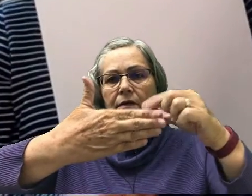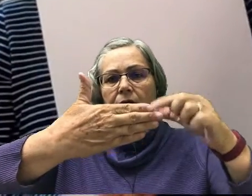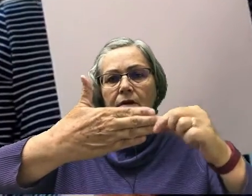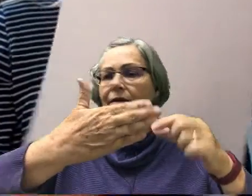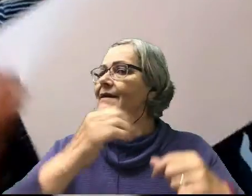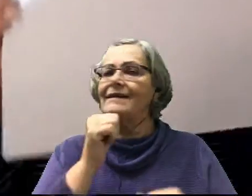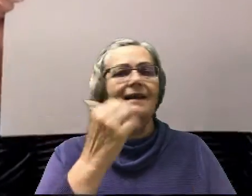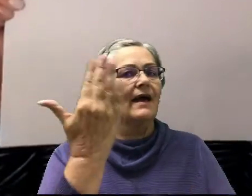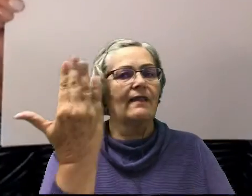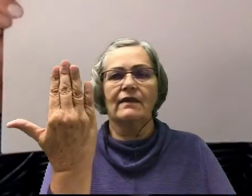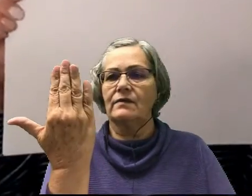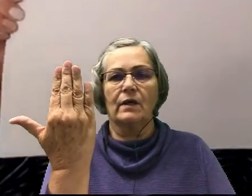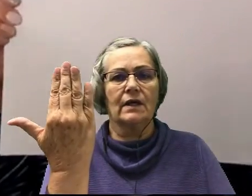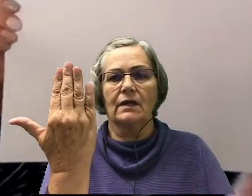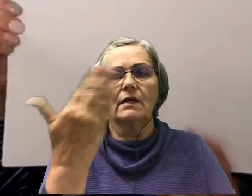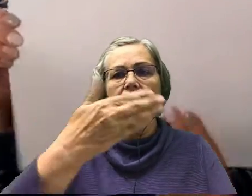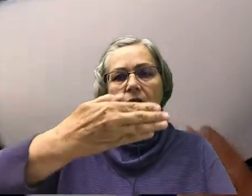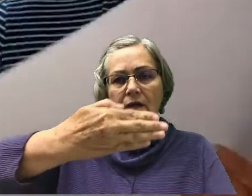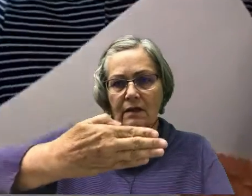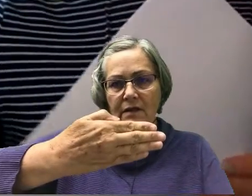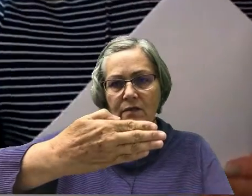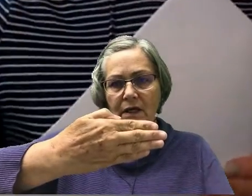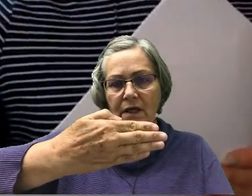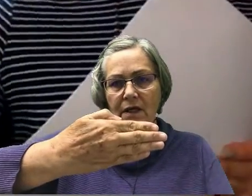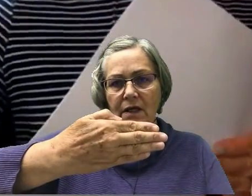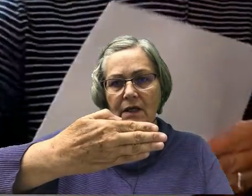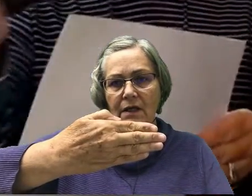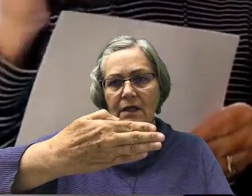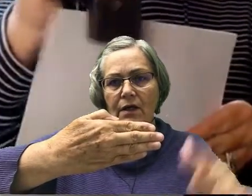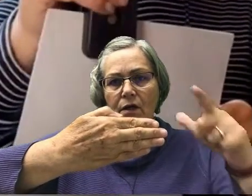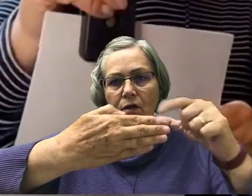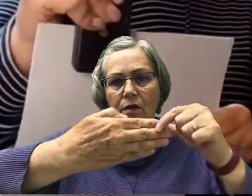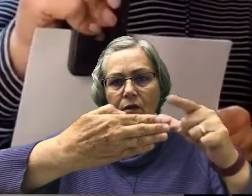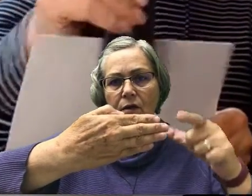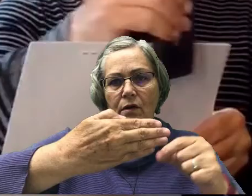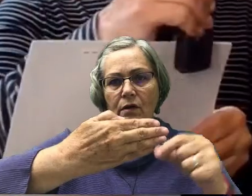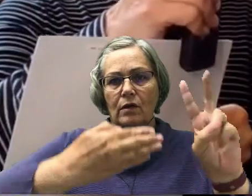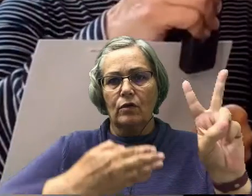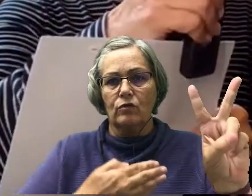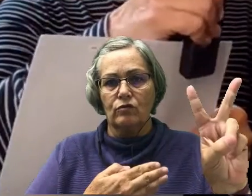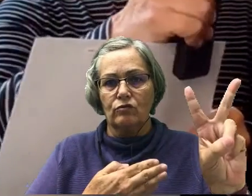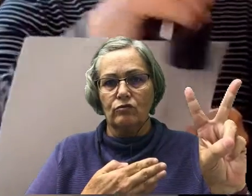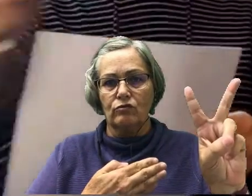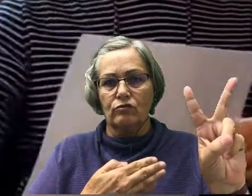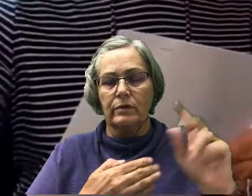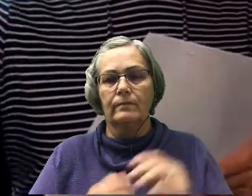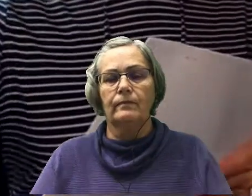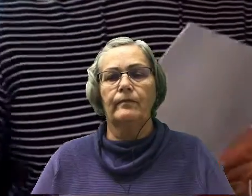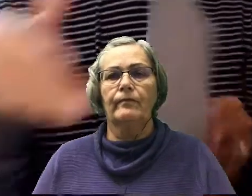the tall hamburger way, the long hot dog way. Put 2 staples on the